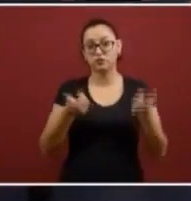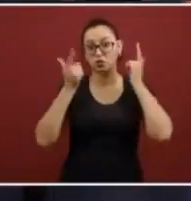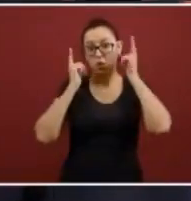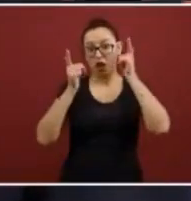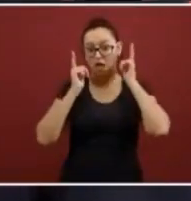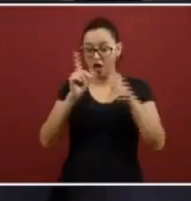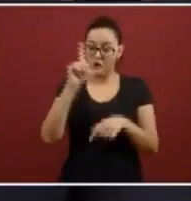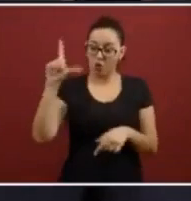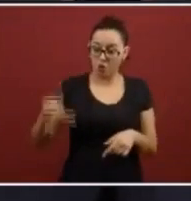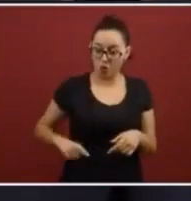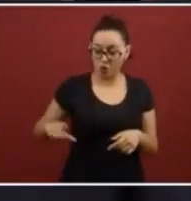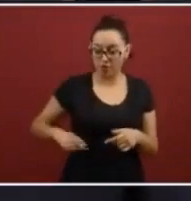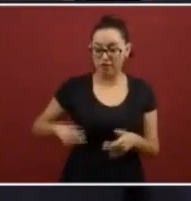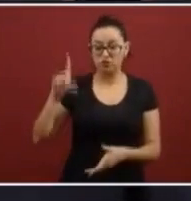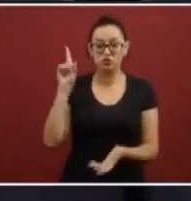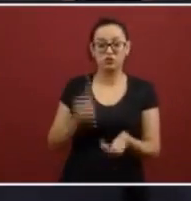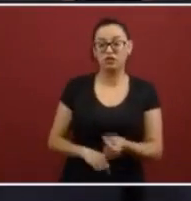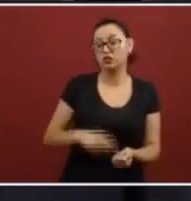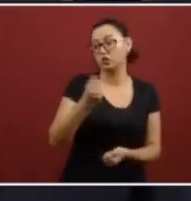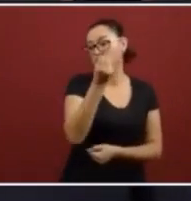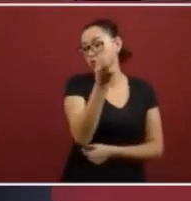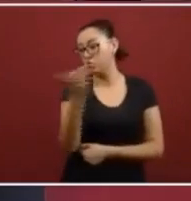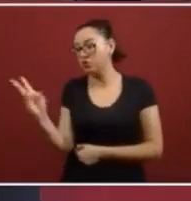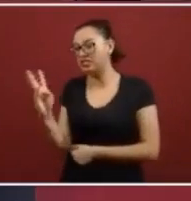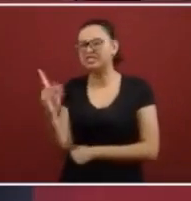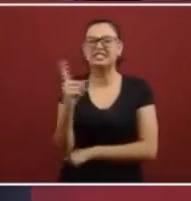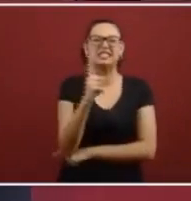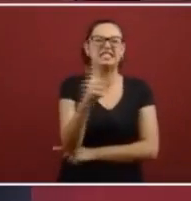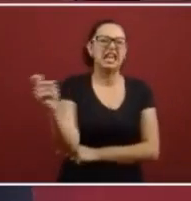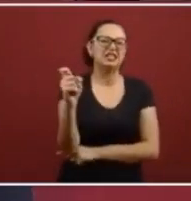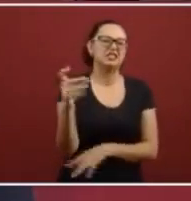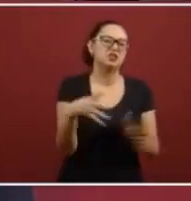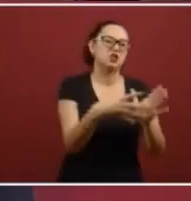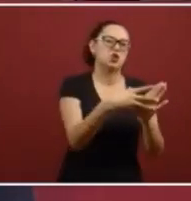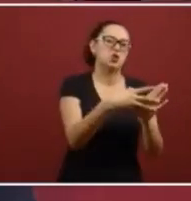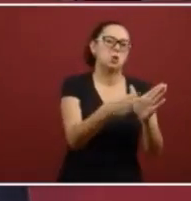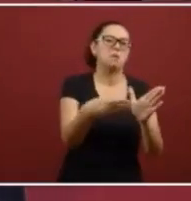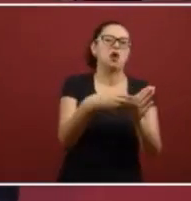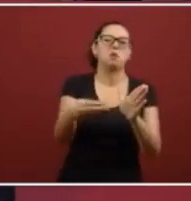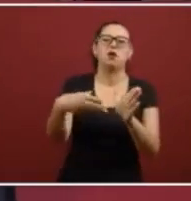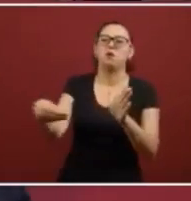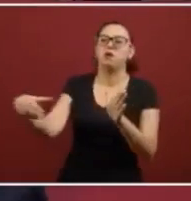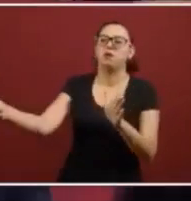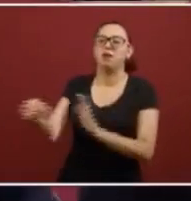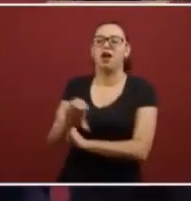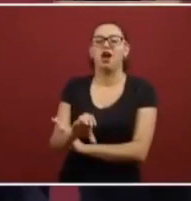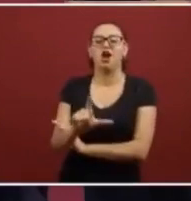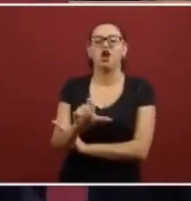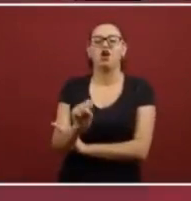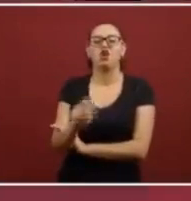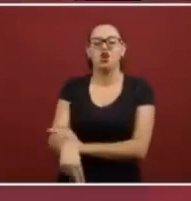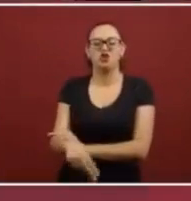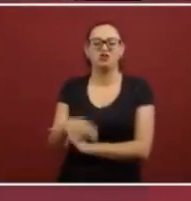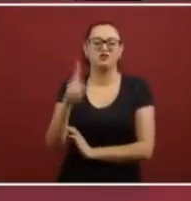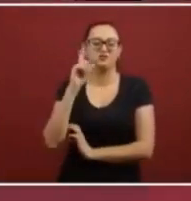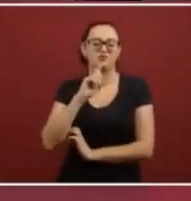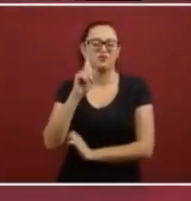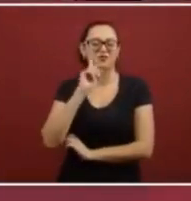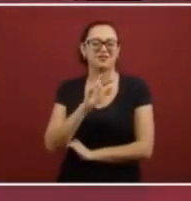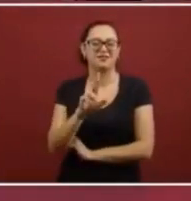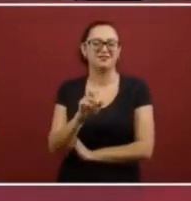público 100 Raqueles Sosa. He says he wish he had 100 in public service like her, Me sentiría